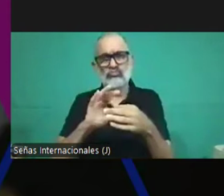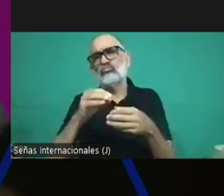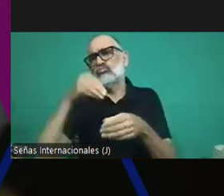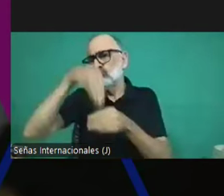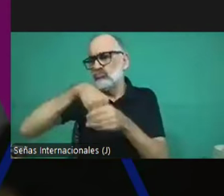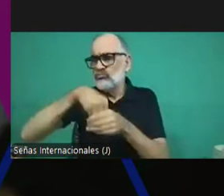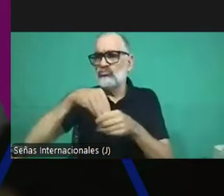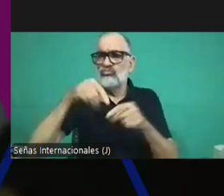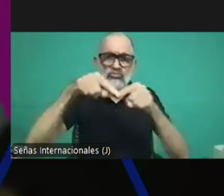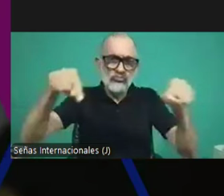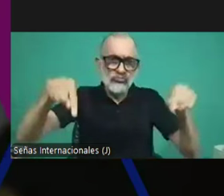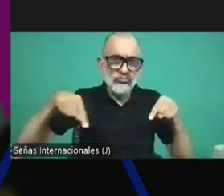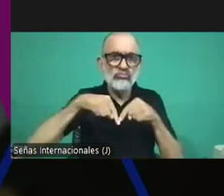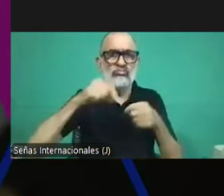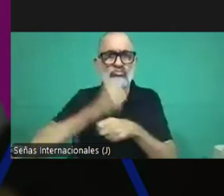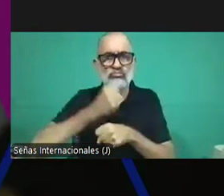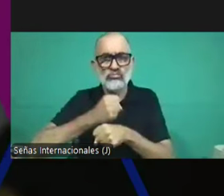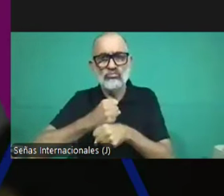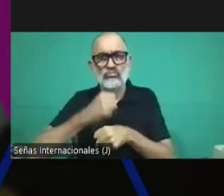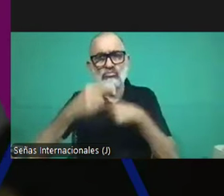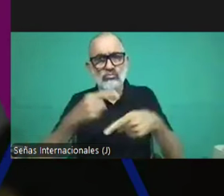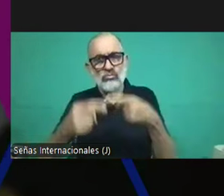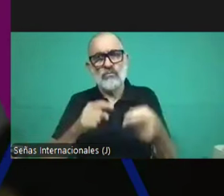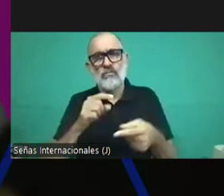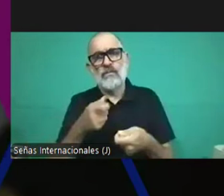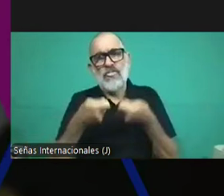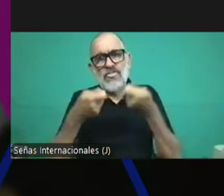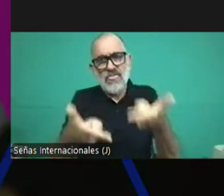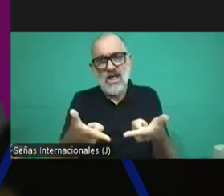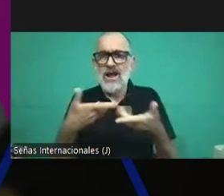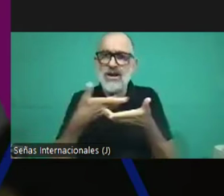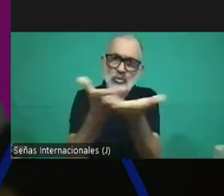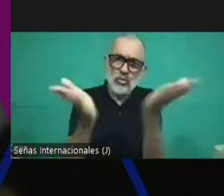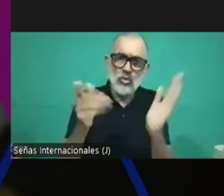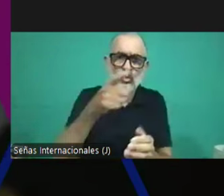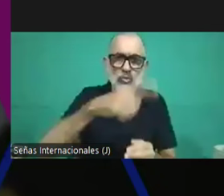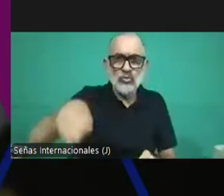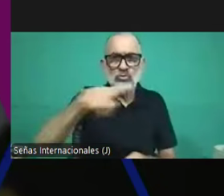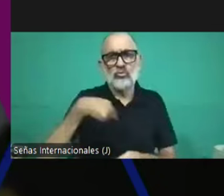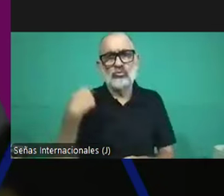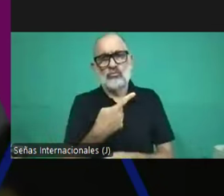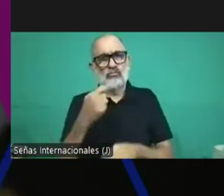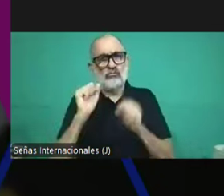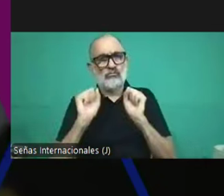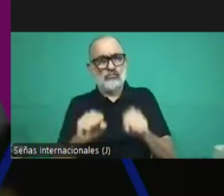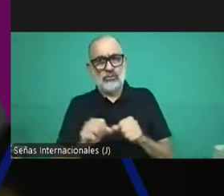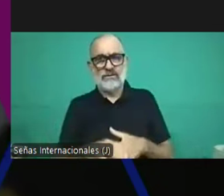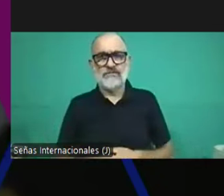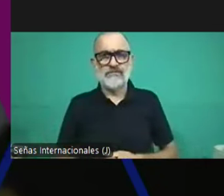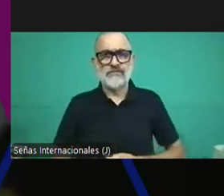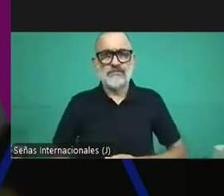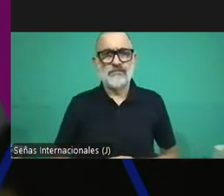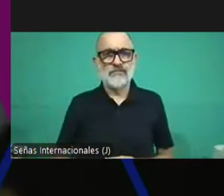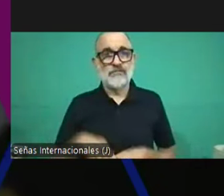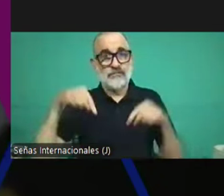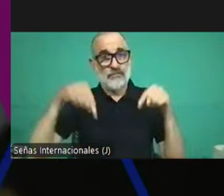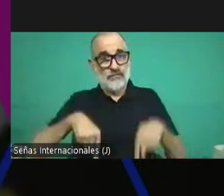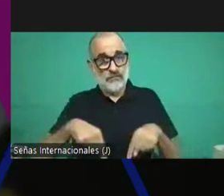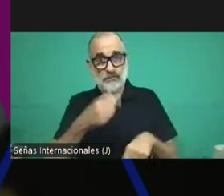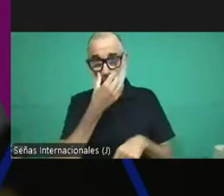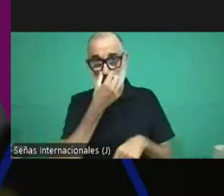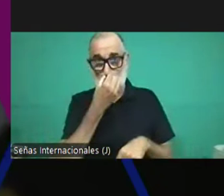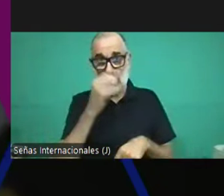We've diligente been sempre para working ajudar in a a todos que diligent precisam manner de nós. to E support all the aqui ones who no need Brasil, us. no Ministério, And no Fundo